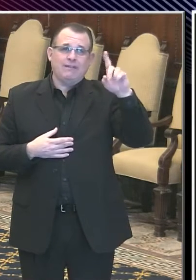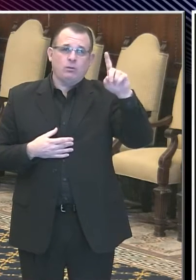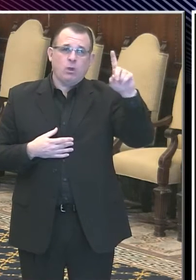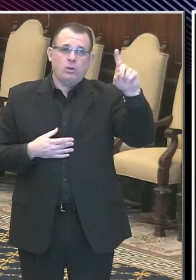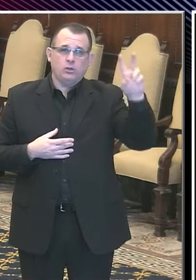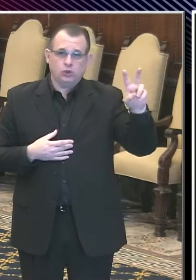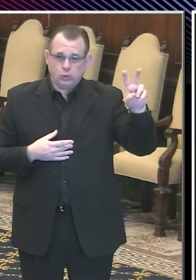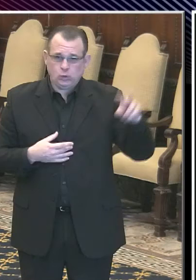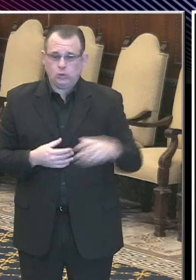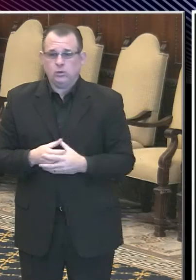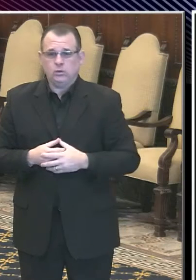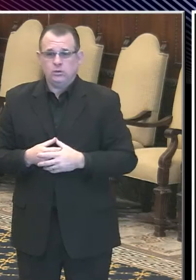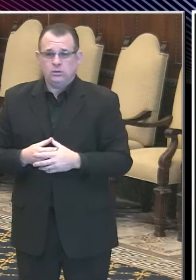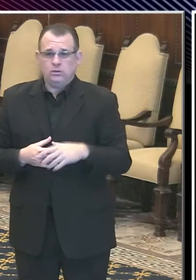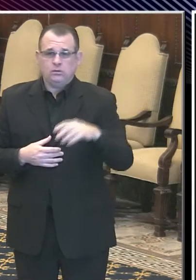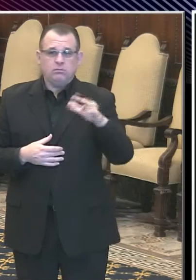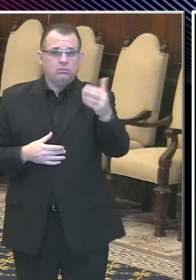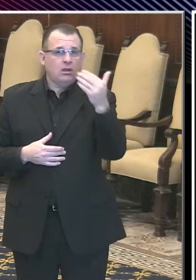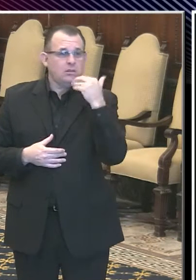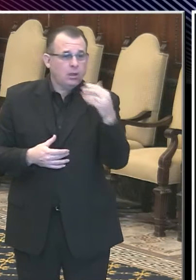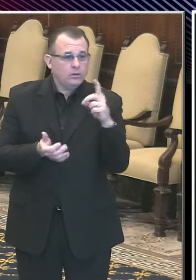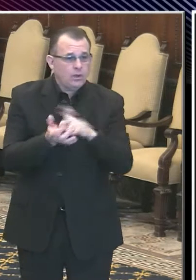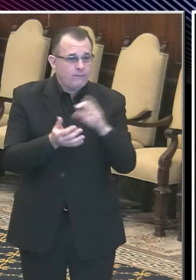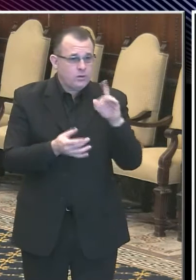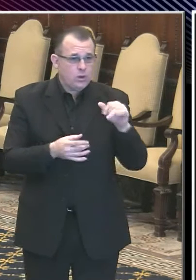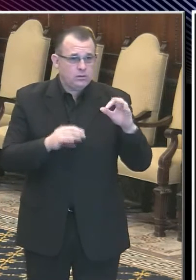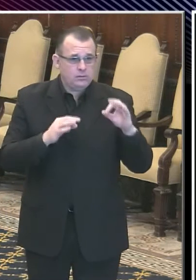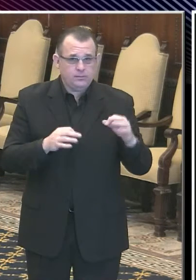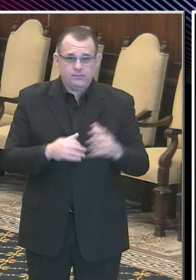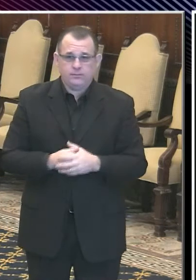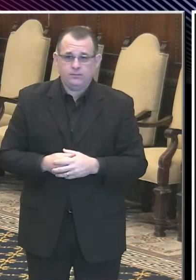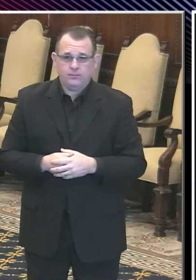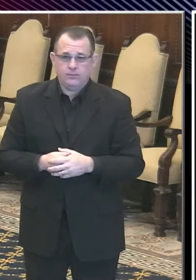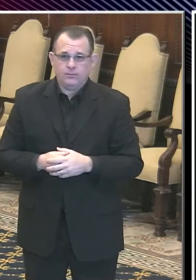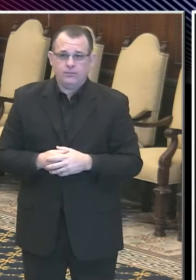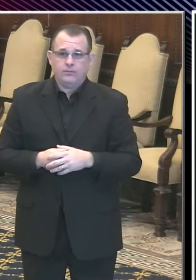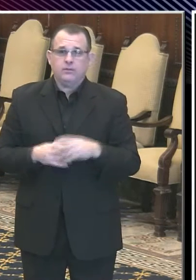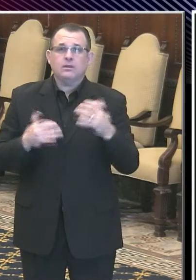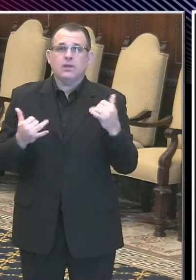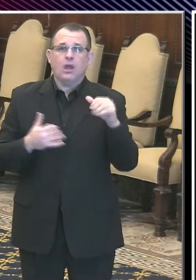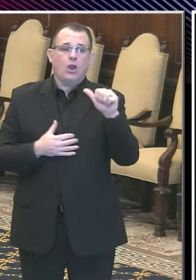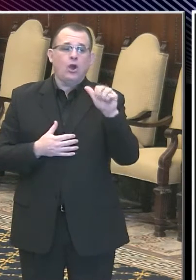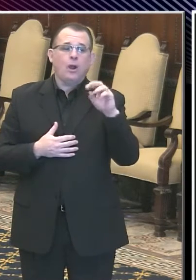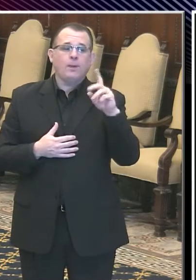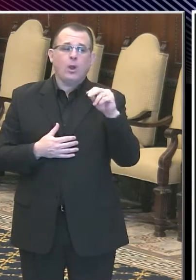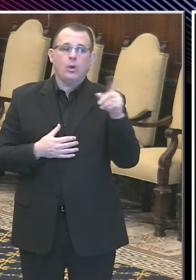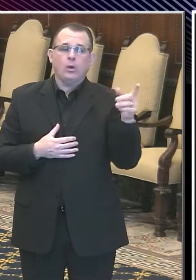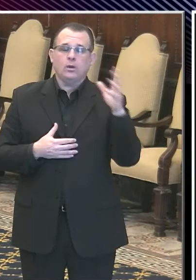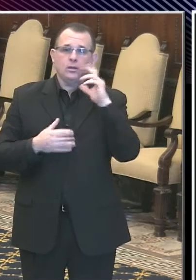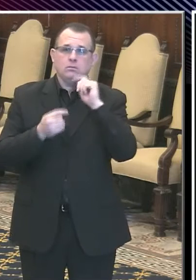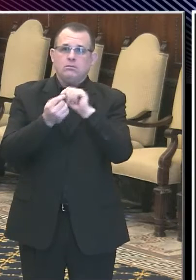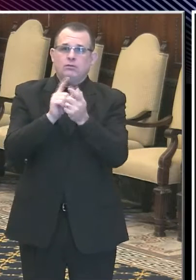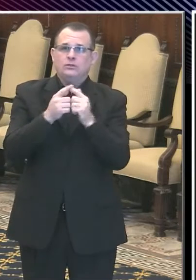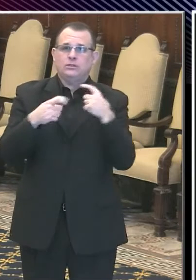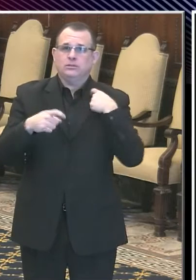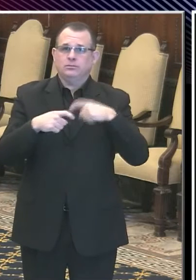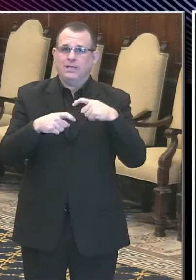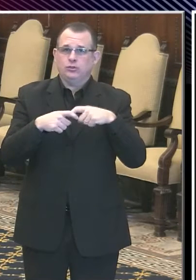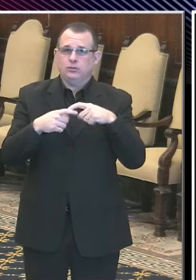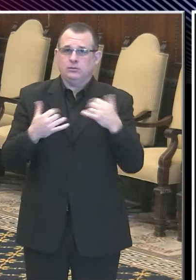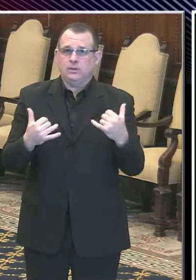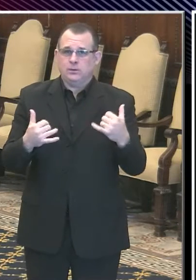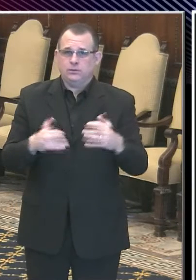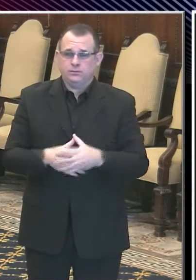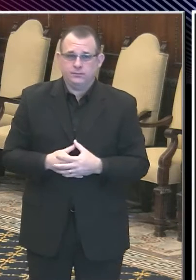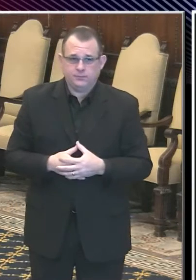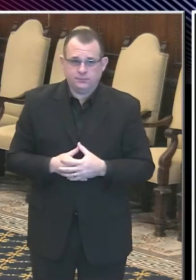Thank you so much, Dr. Farley. We will now go to Armando, who is going to give us the Spanish translation of both the mayor